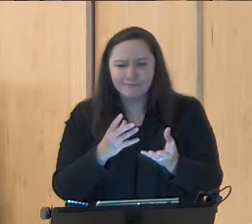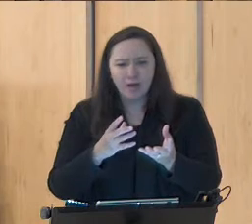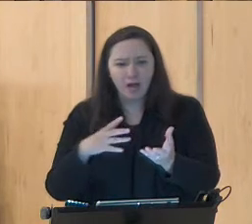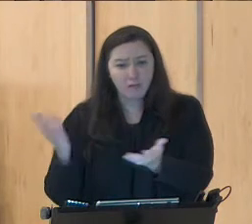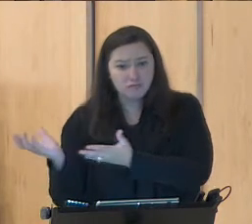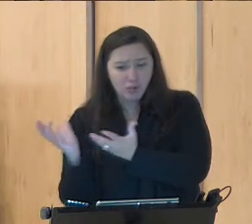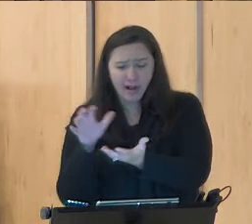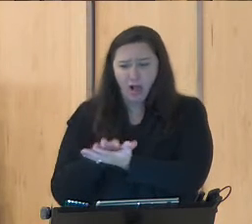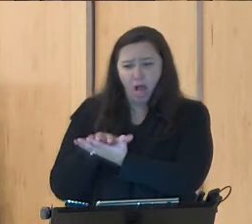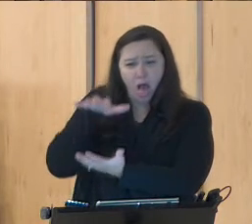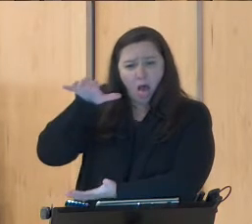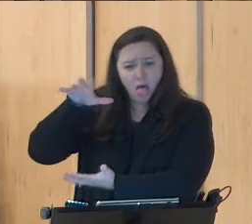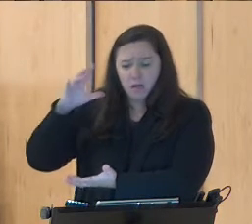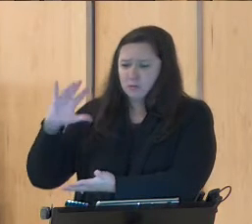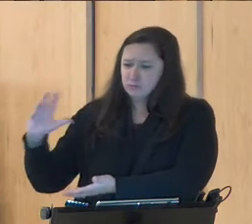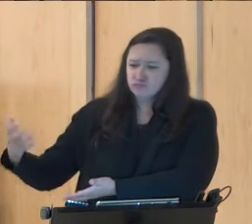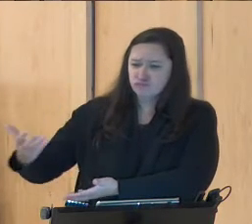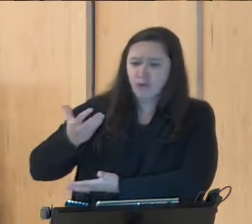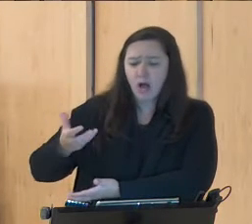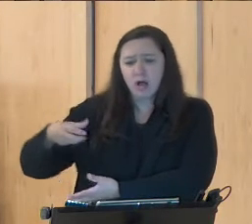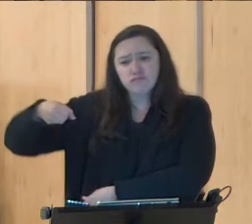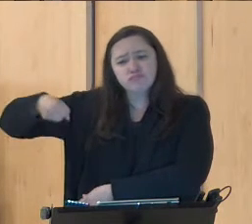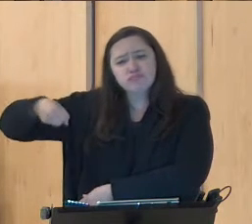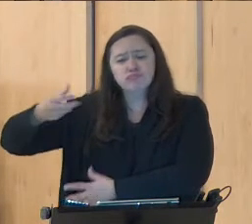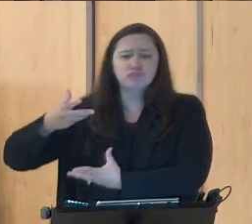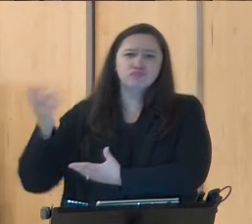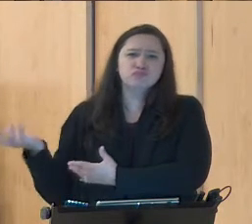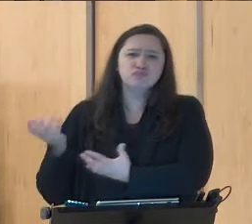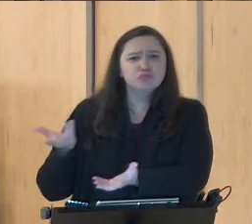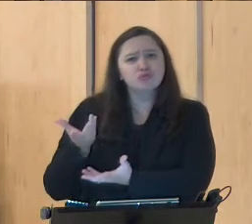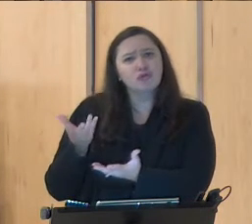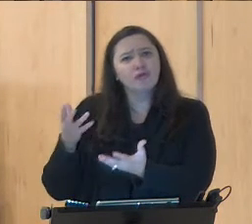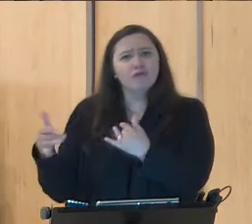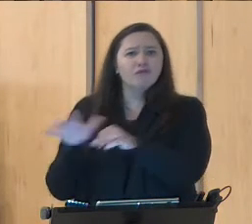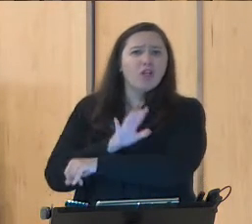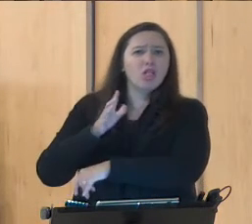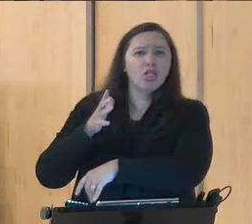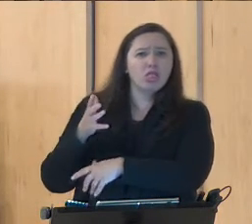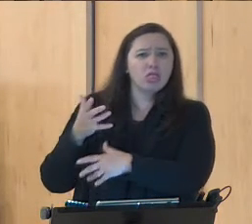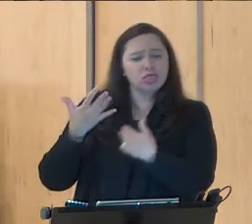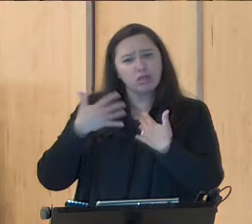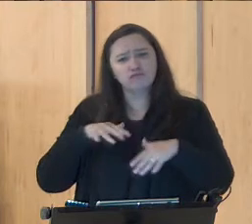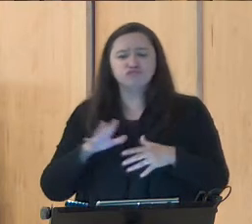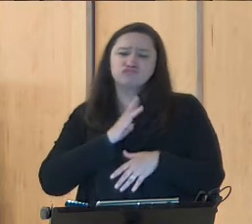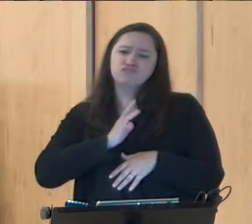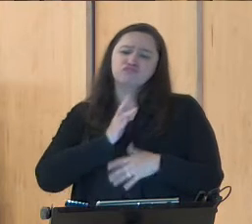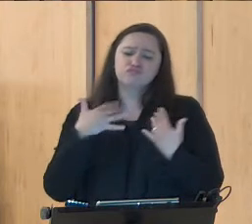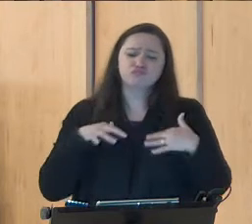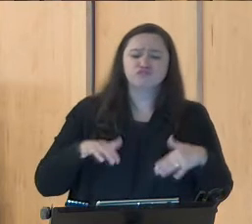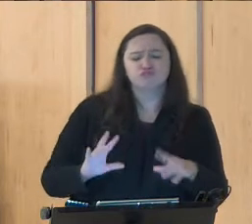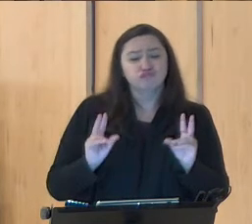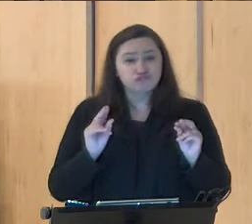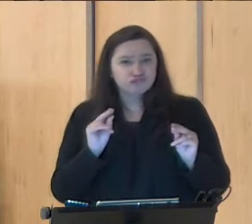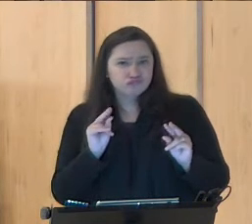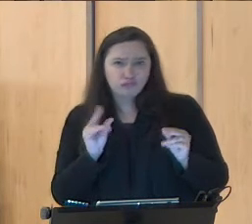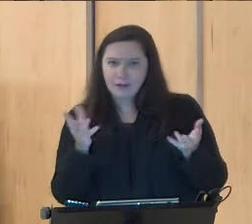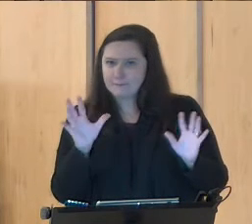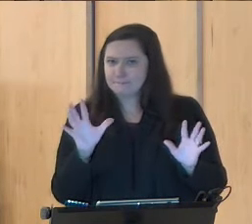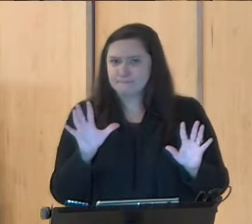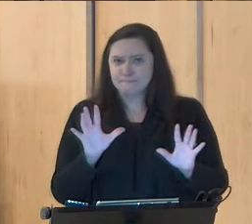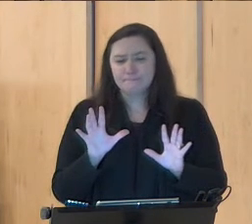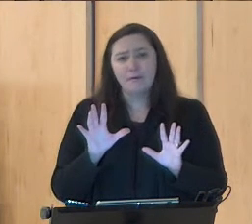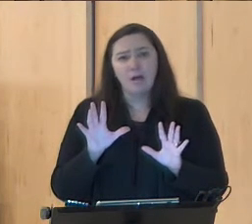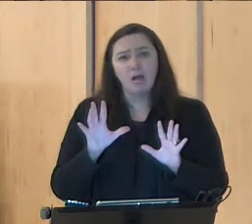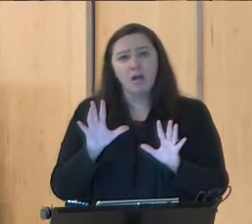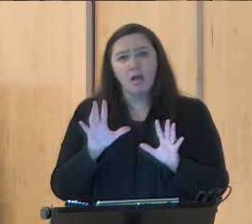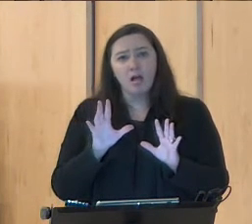you. I don't want you packing suitcases full of suits. I don't want you packing sacks full